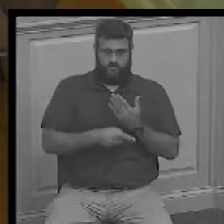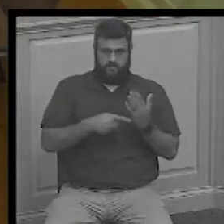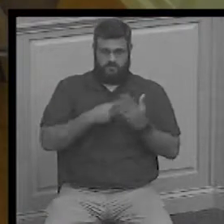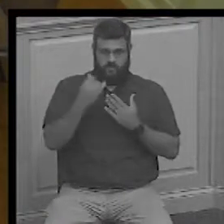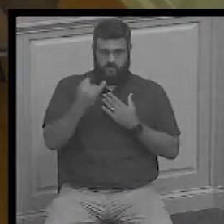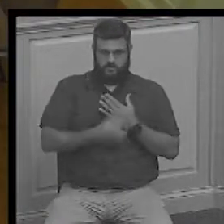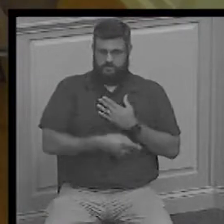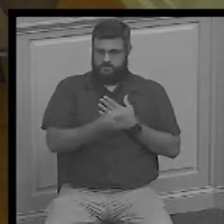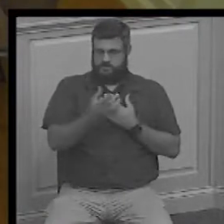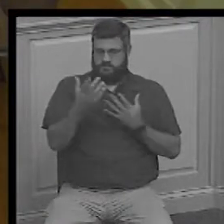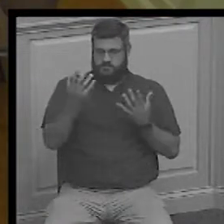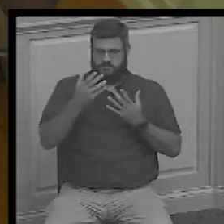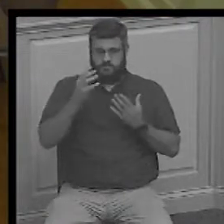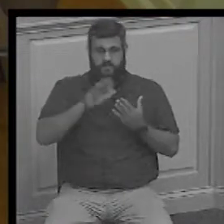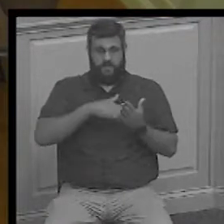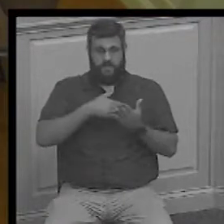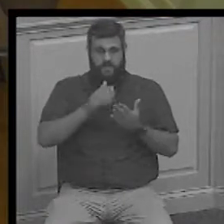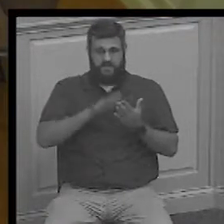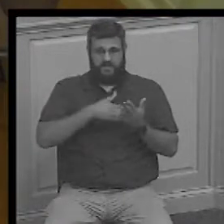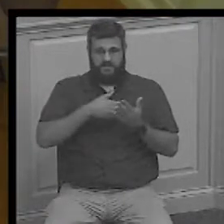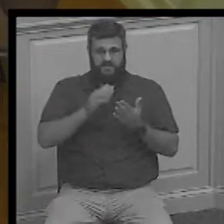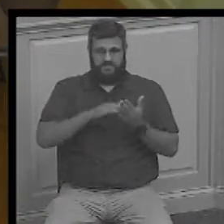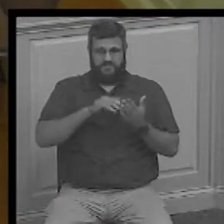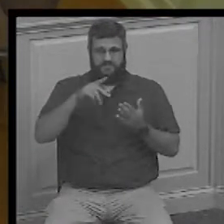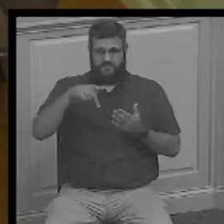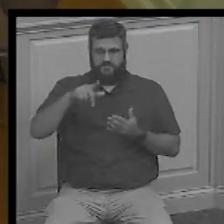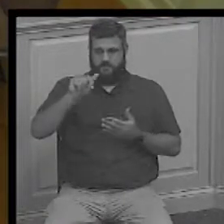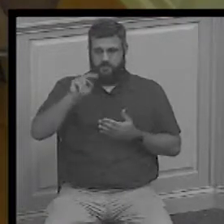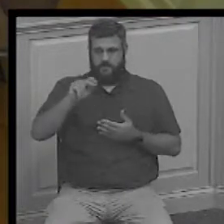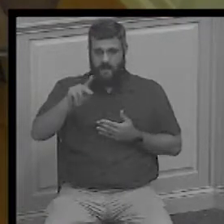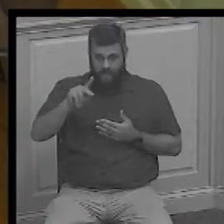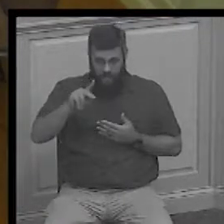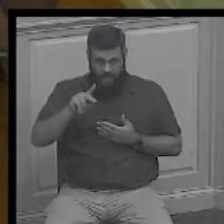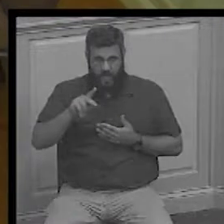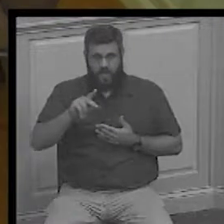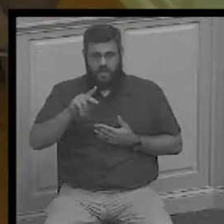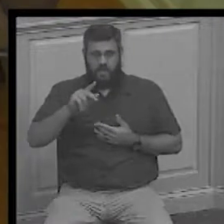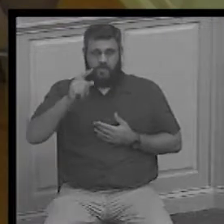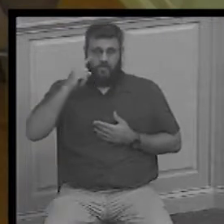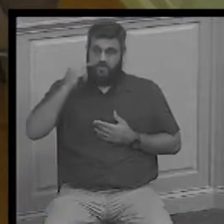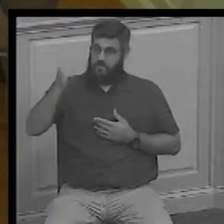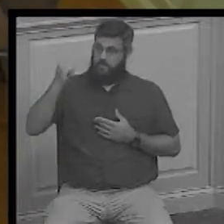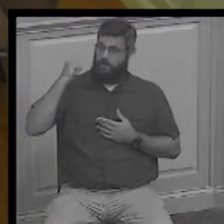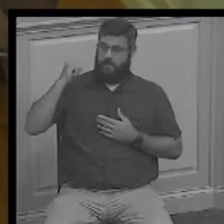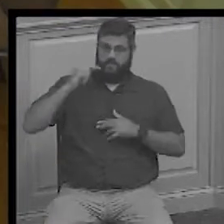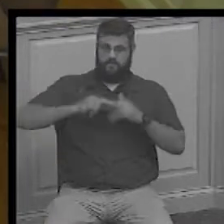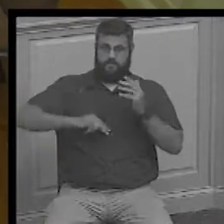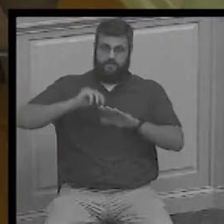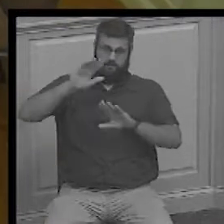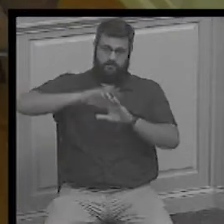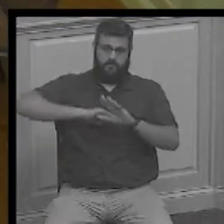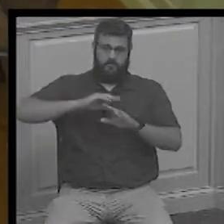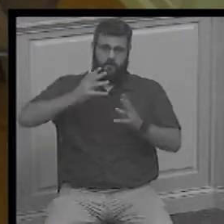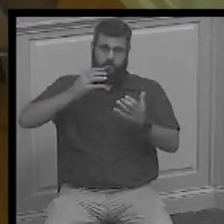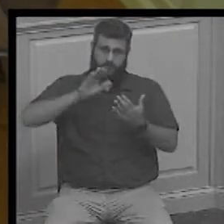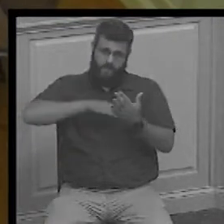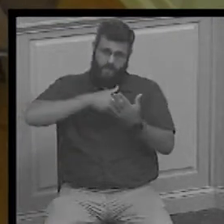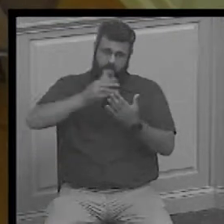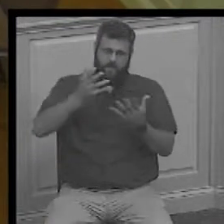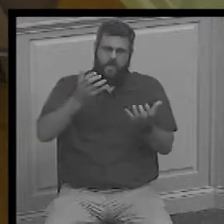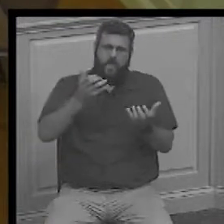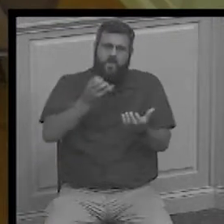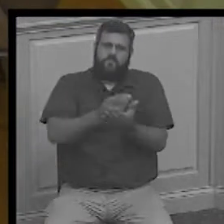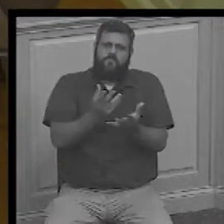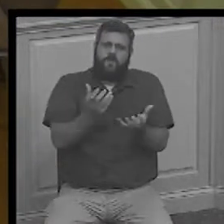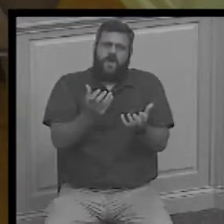painting plank, and as cool as that was, we really wanted to approve for them to paint the back of their building. Really did. There was just no